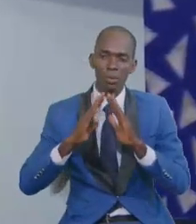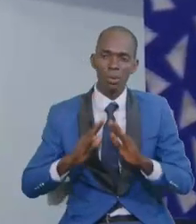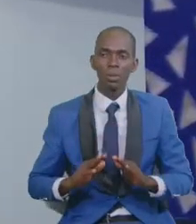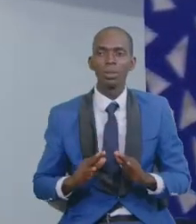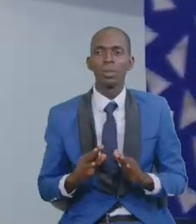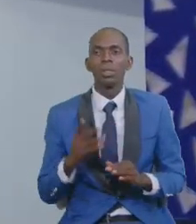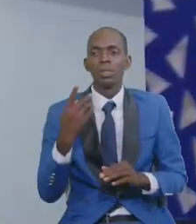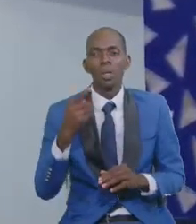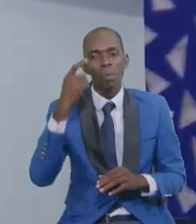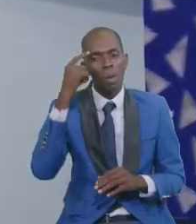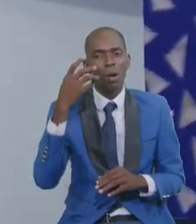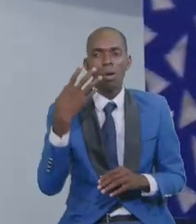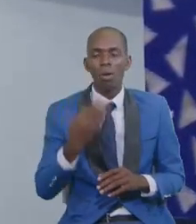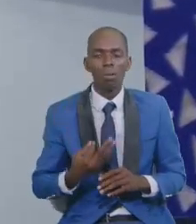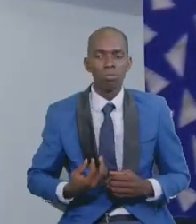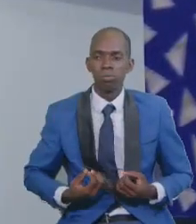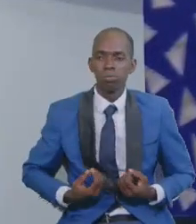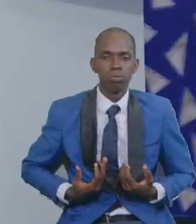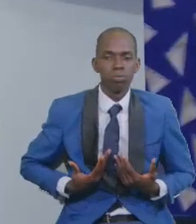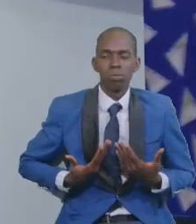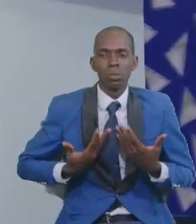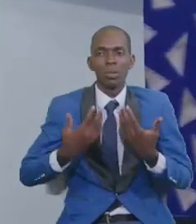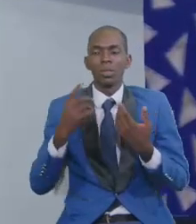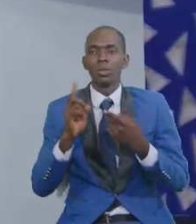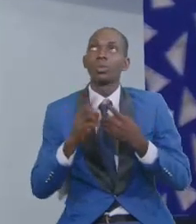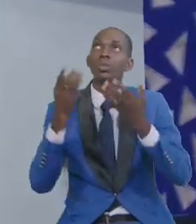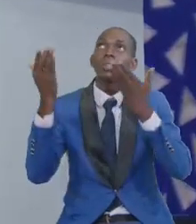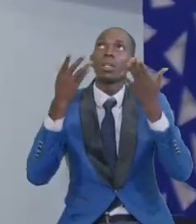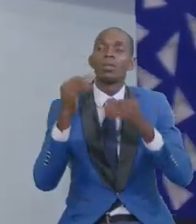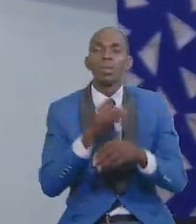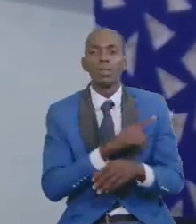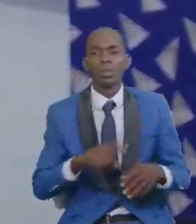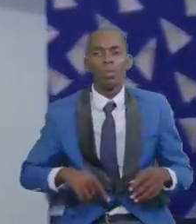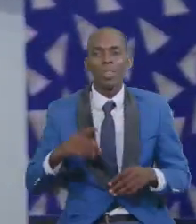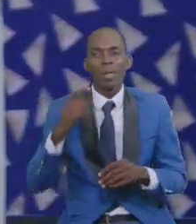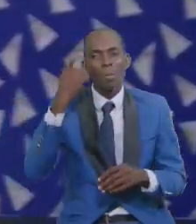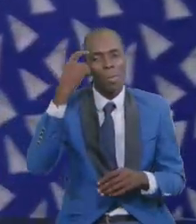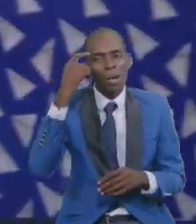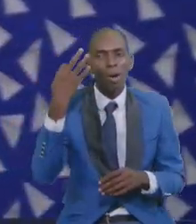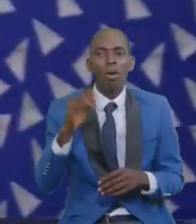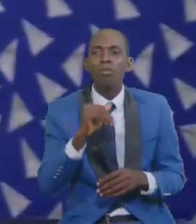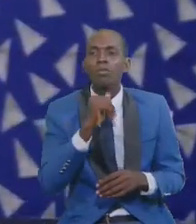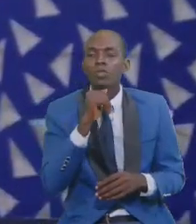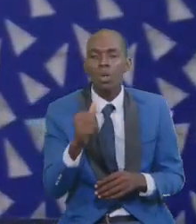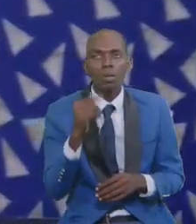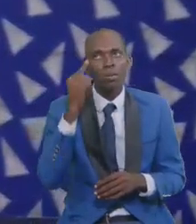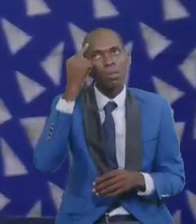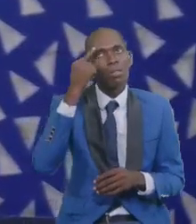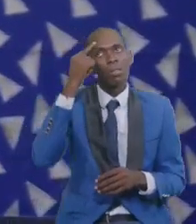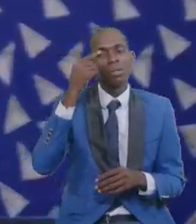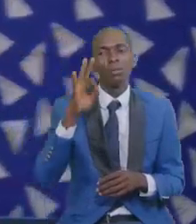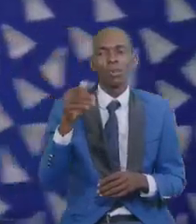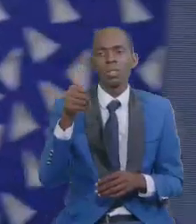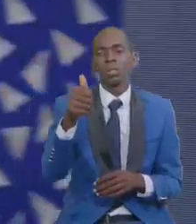mind of eagerness to serve the Lord, the mind of not thinking of yourself,